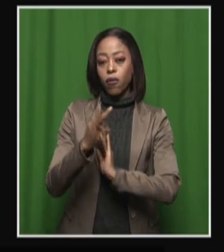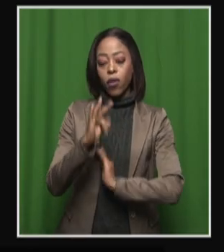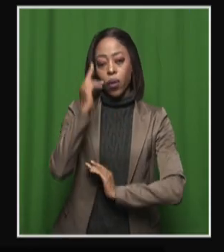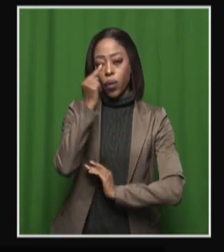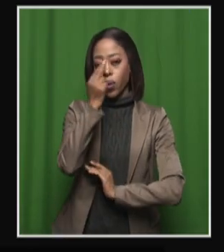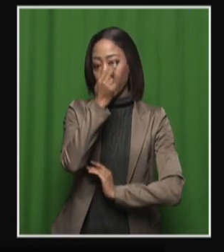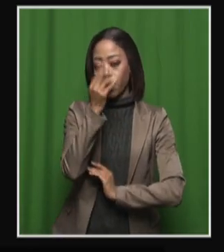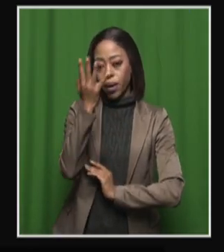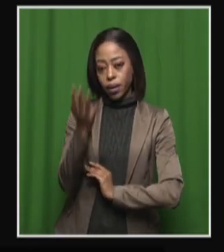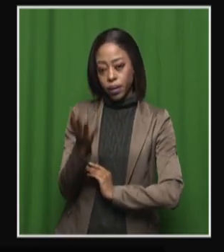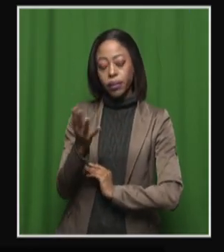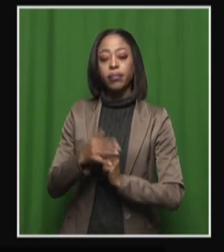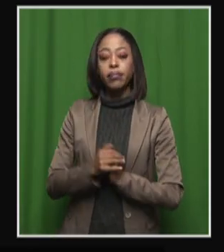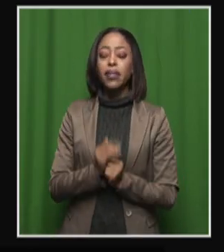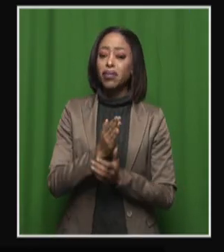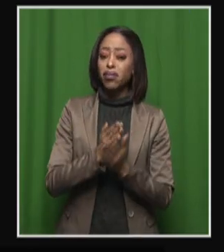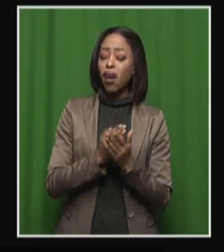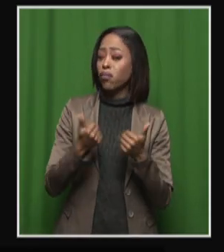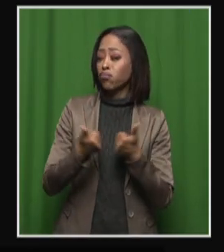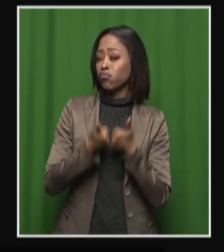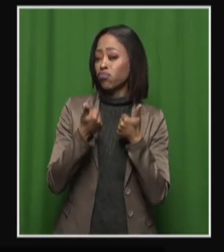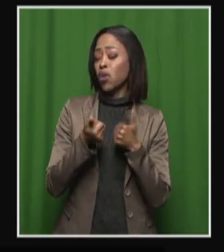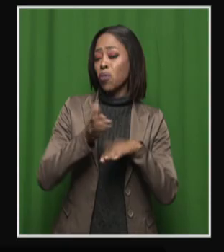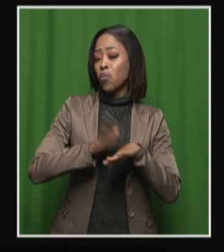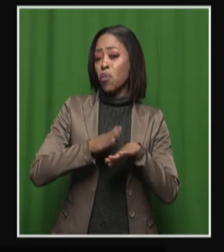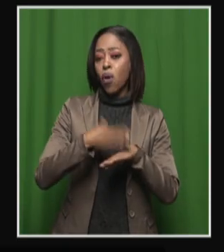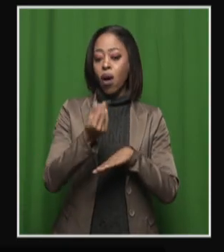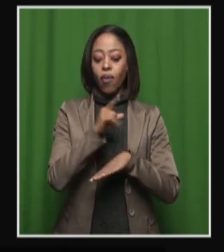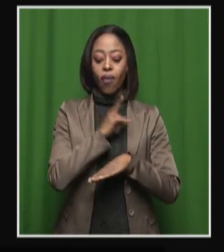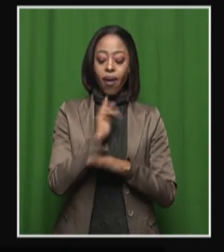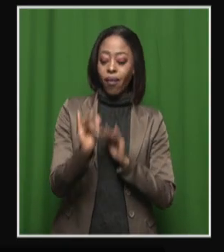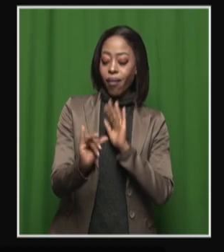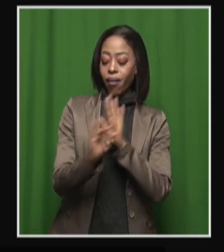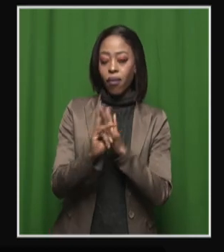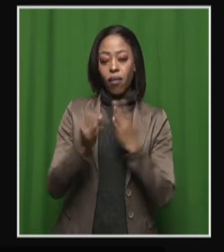impaired. Some of their daily struggles is one, identifying